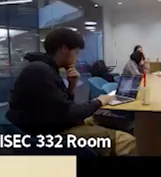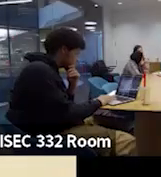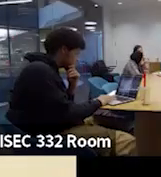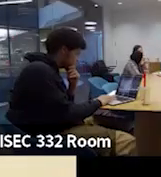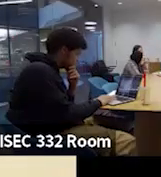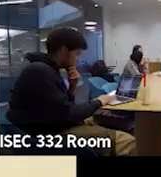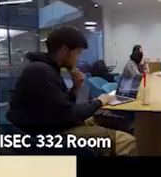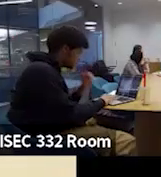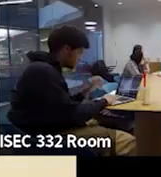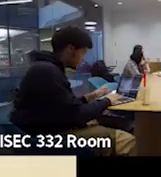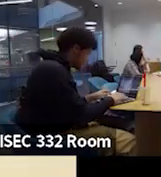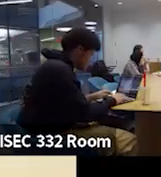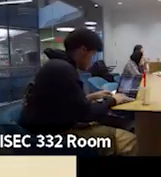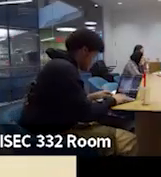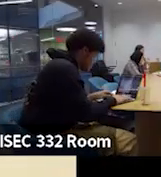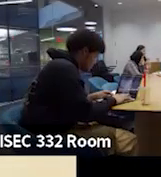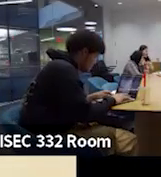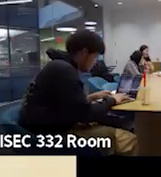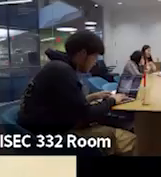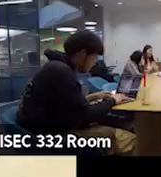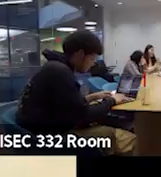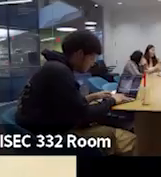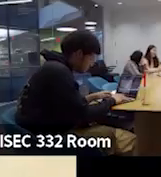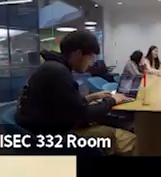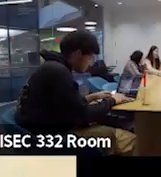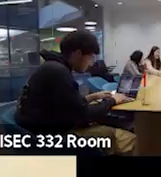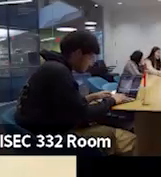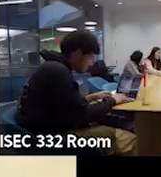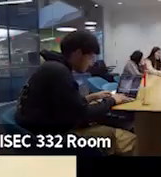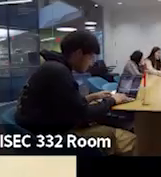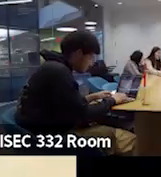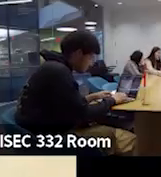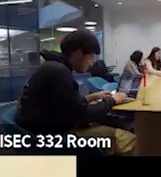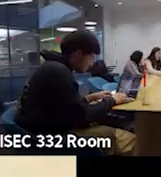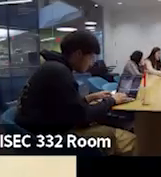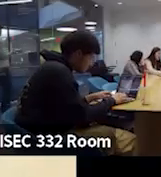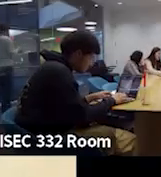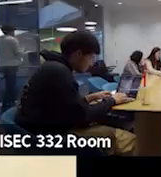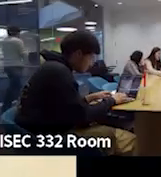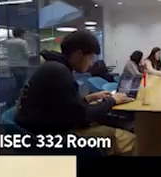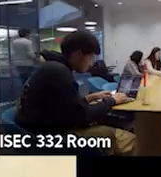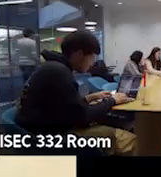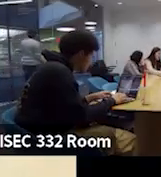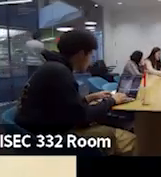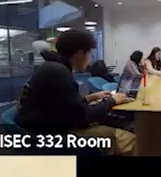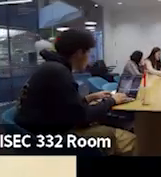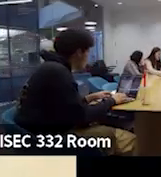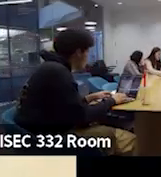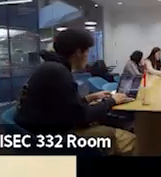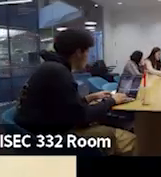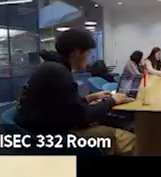discussion, this table is open. If you guys want to send a chat in the chat box, you guys are